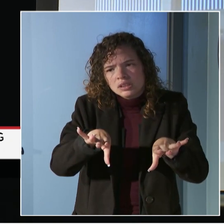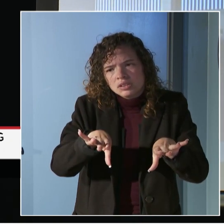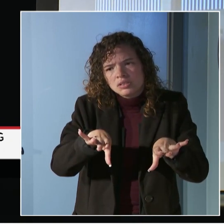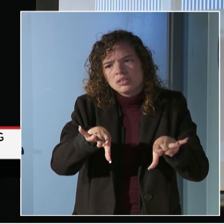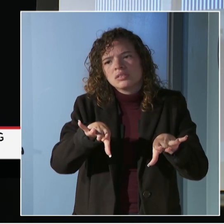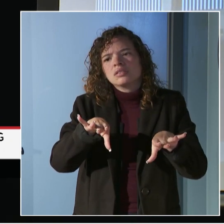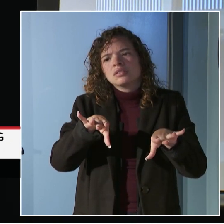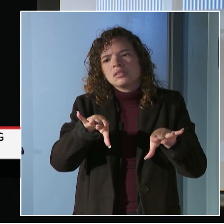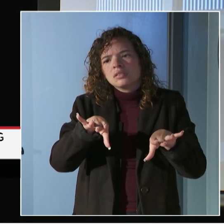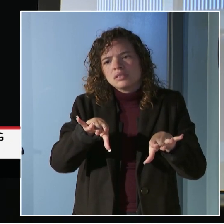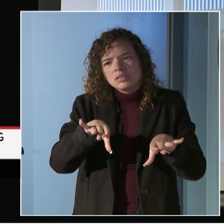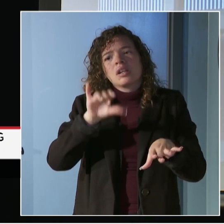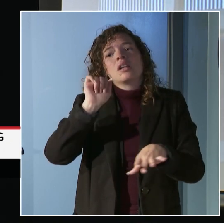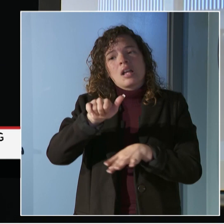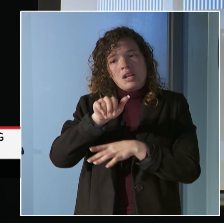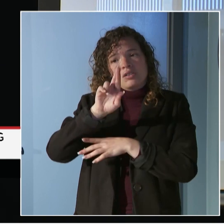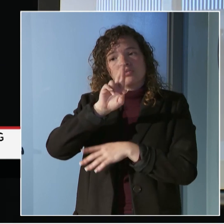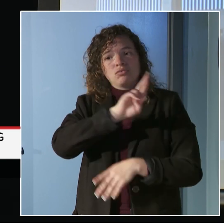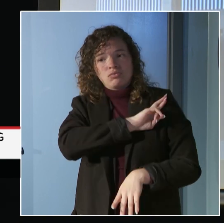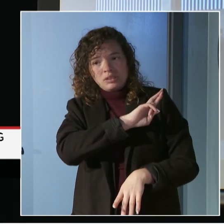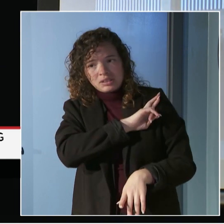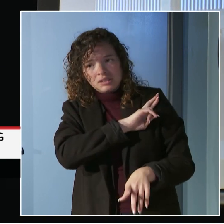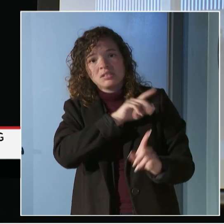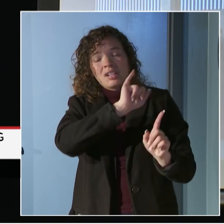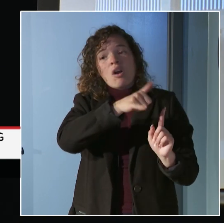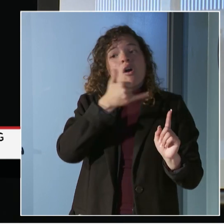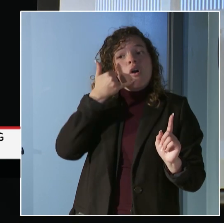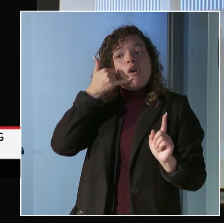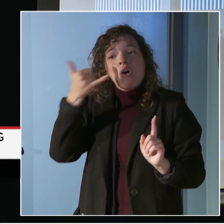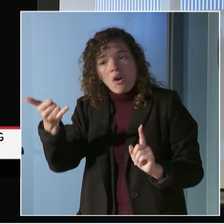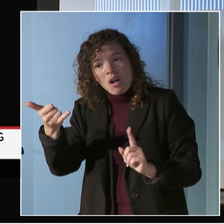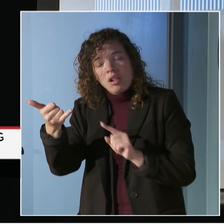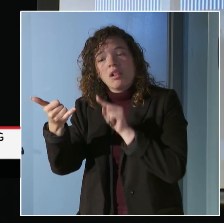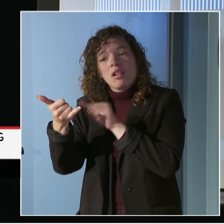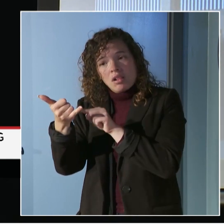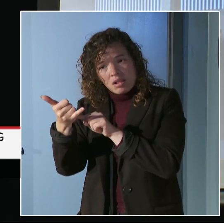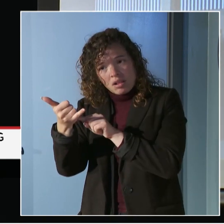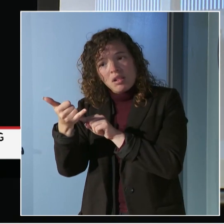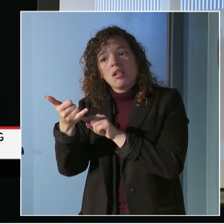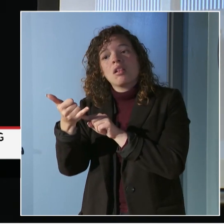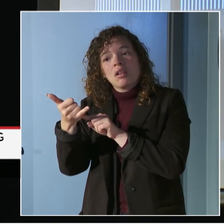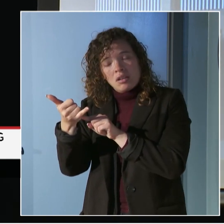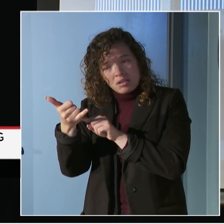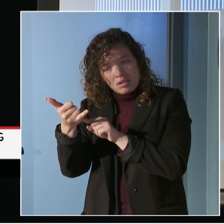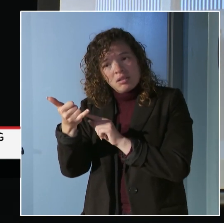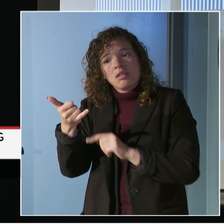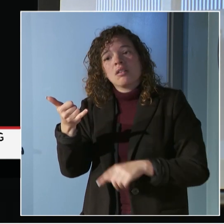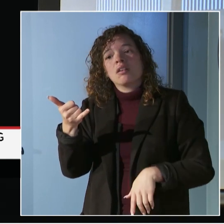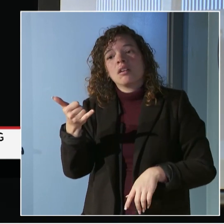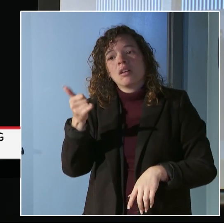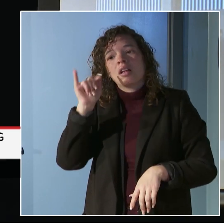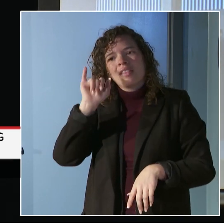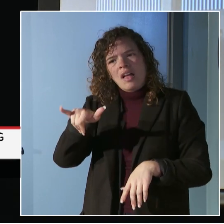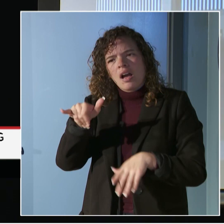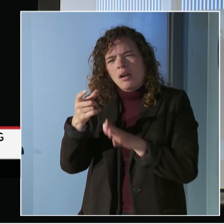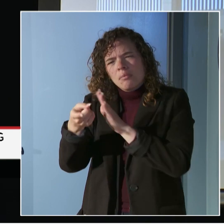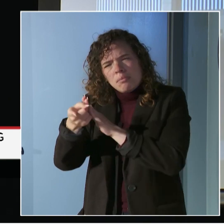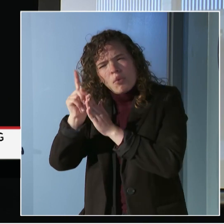been when Ralph called Maureen, and I won't go down every one of them, but I do want to name a moment that was